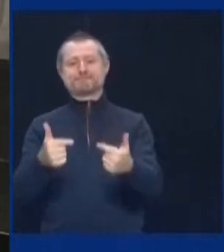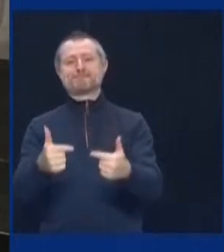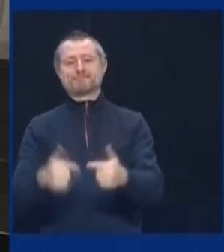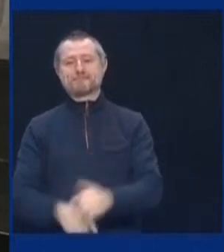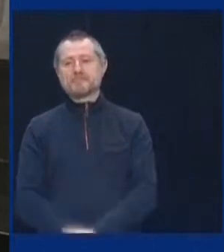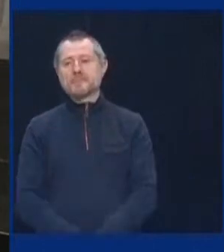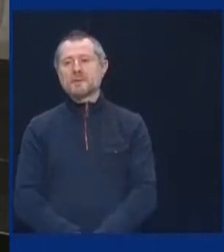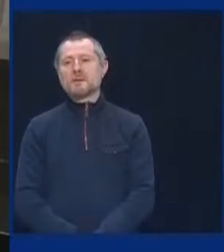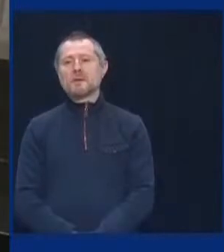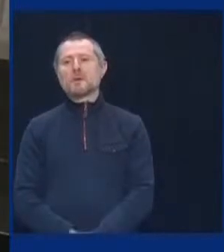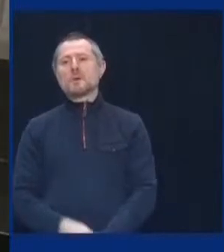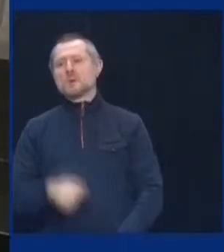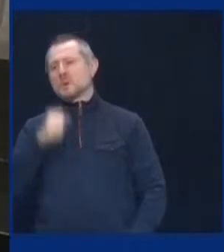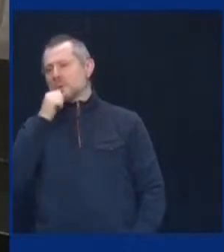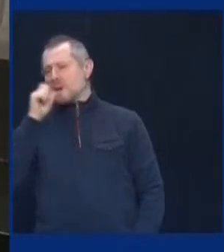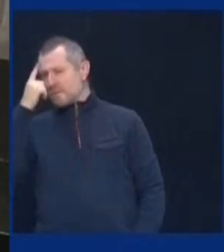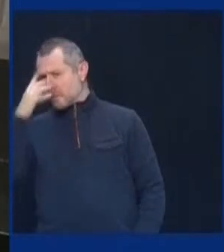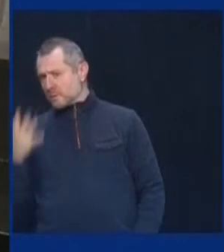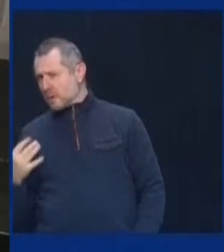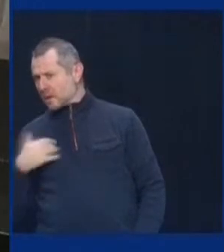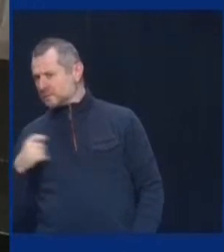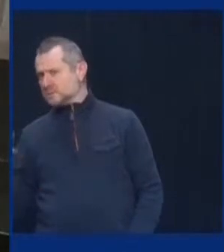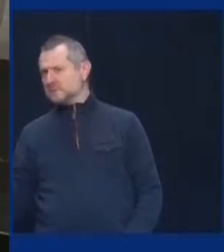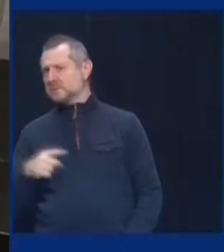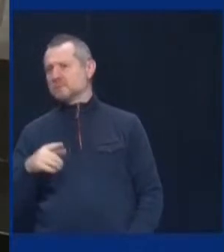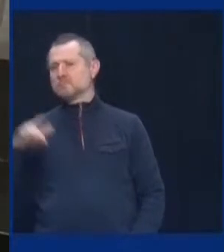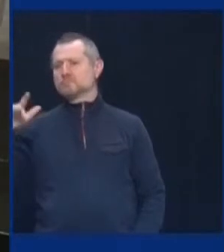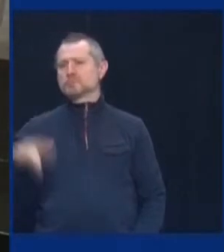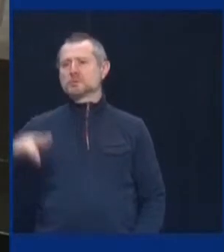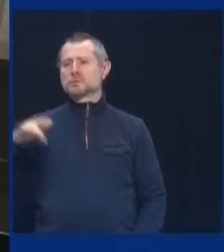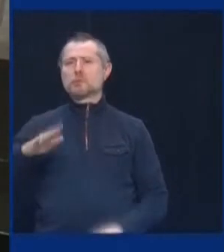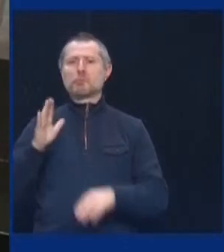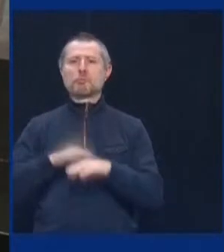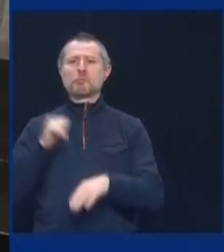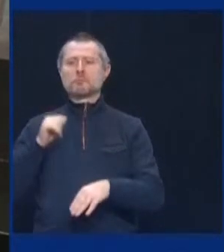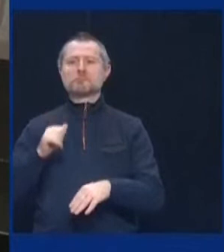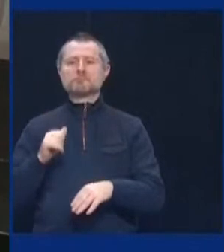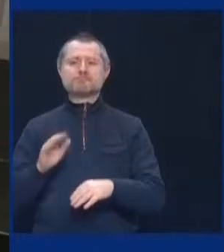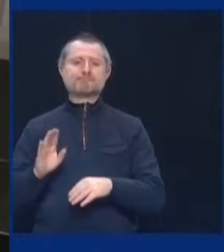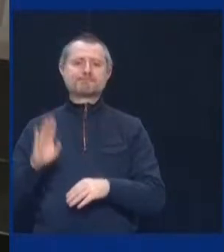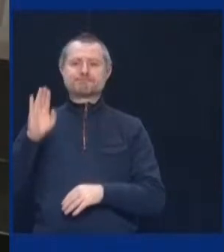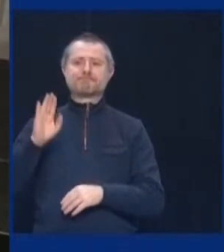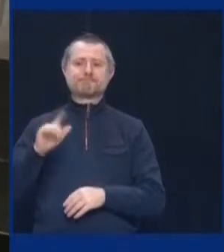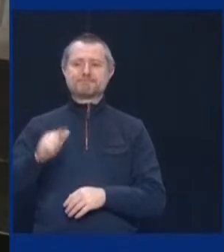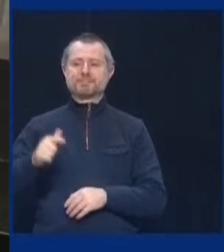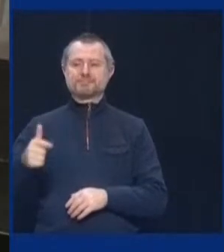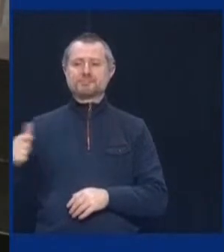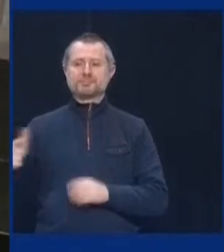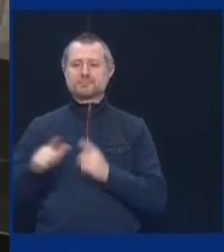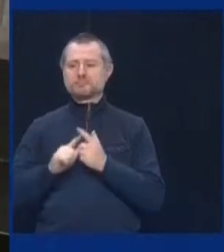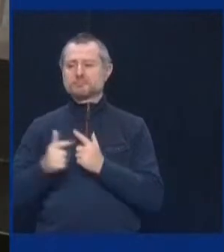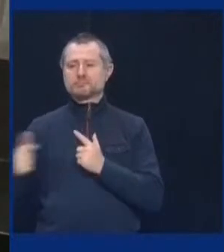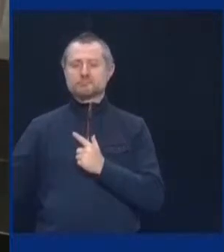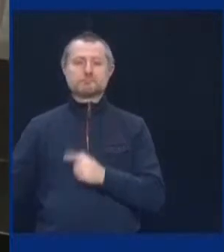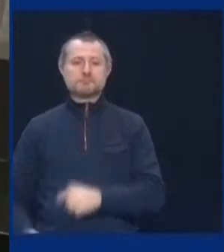Thank you, Governor. If you'd like to ask a question, please use the raise hand function at the bottom of your window. We'll take a moment to compile the Q&A roster.